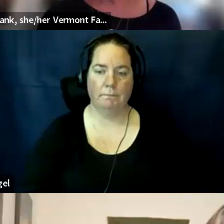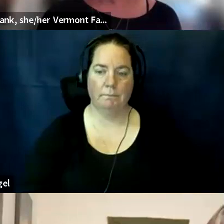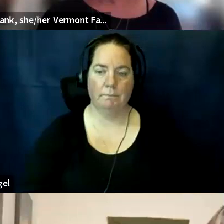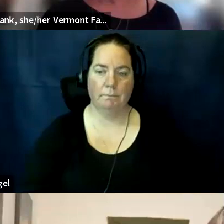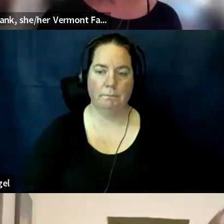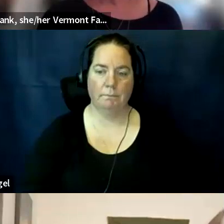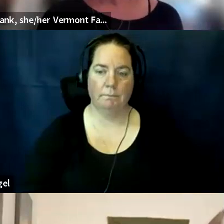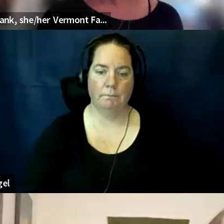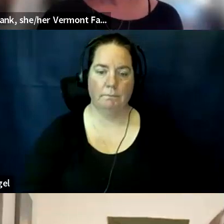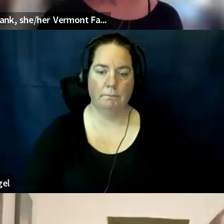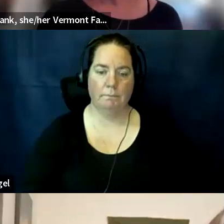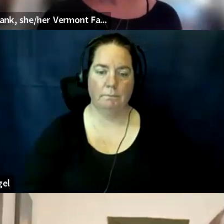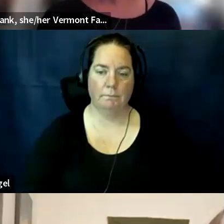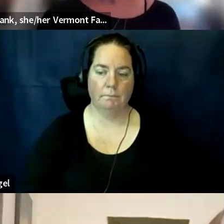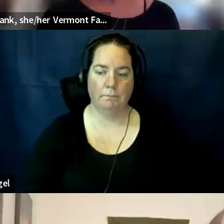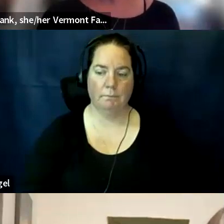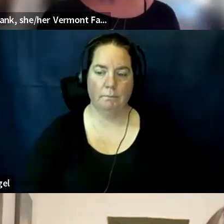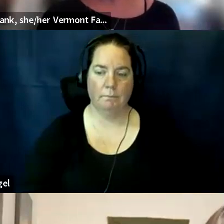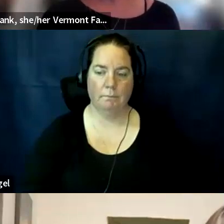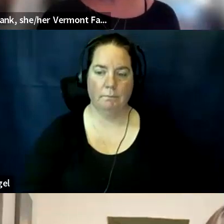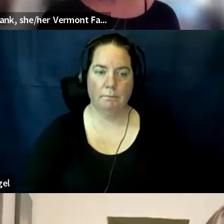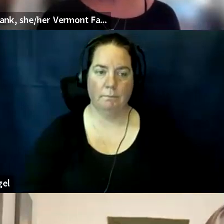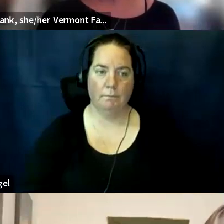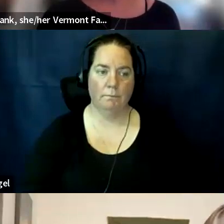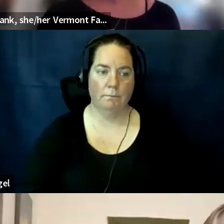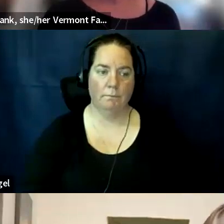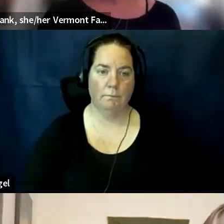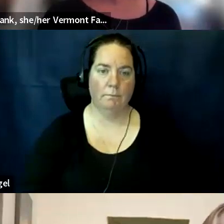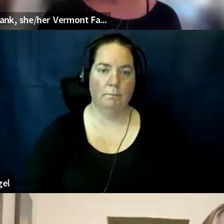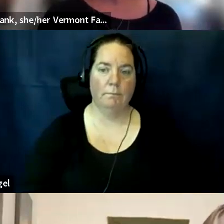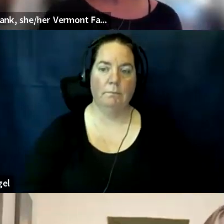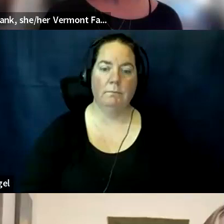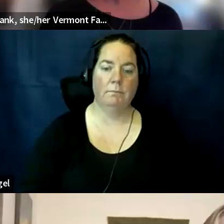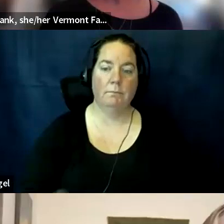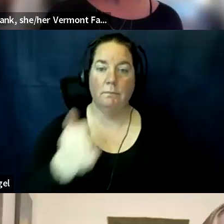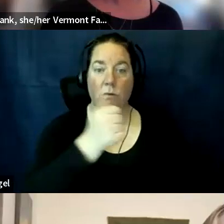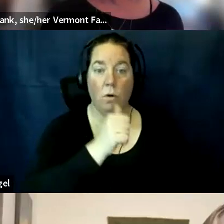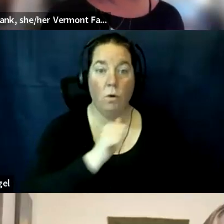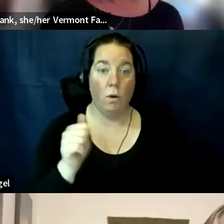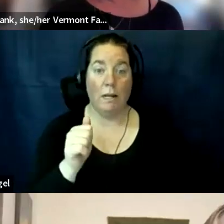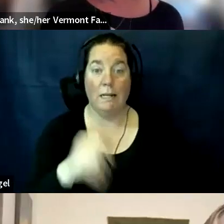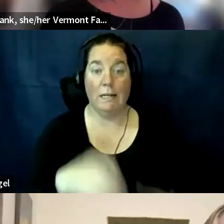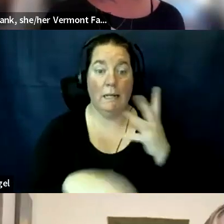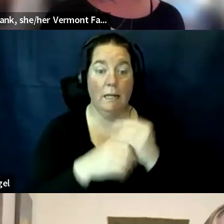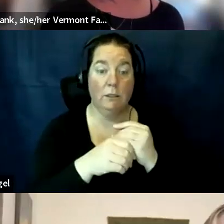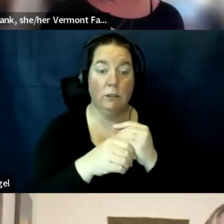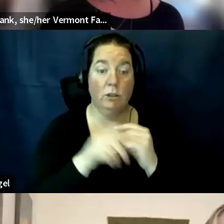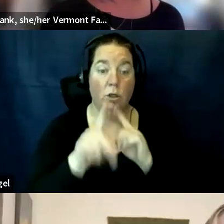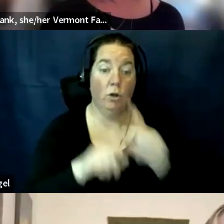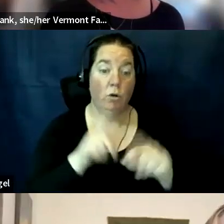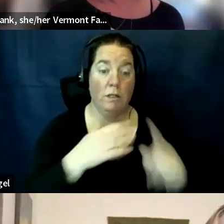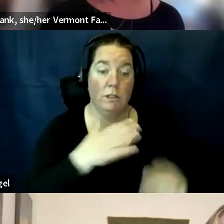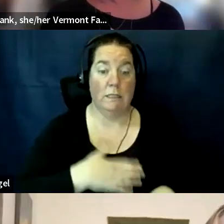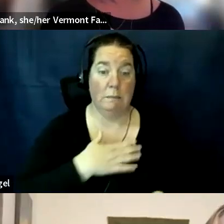So I'm inviting folks to put additional questions in the chat. Thus far, we've answered many of them, most of them.